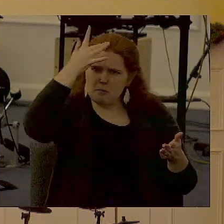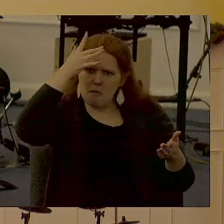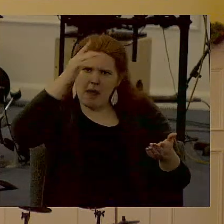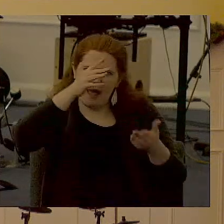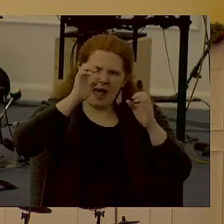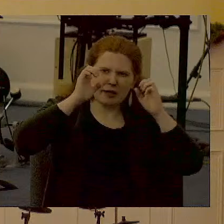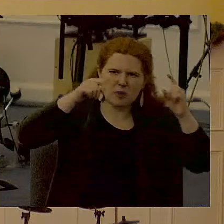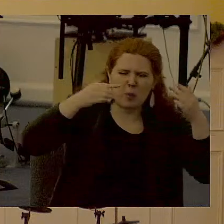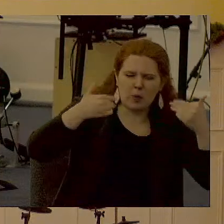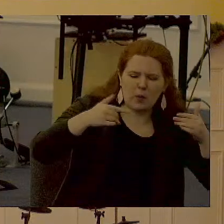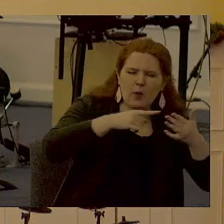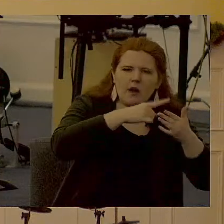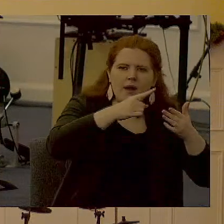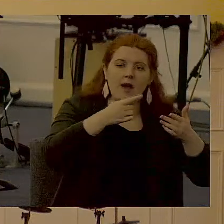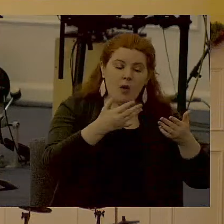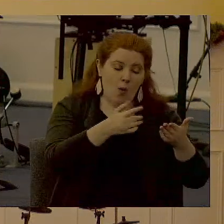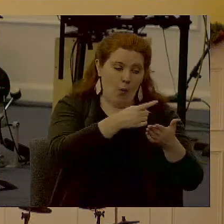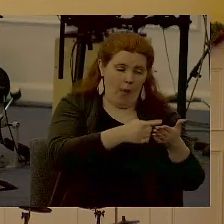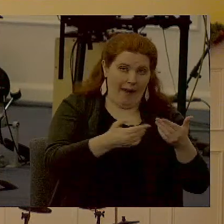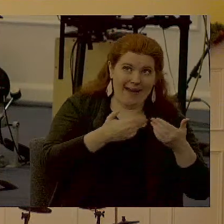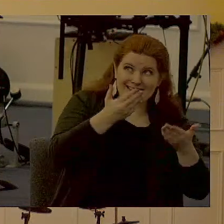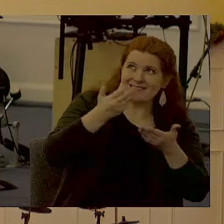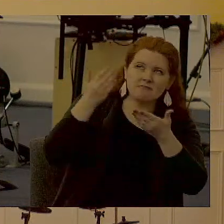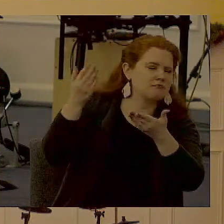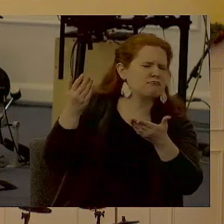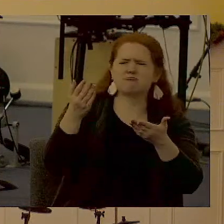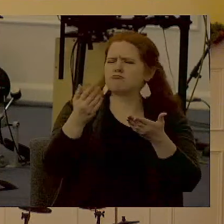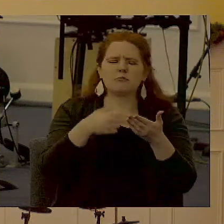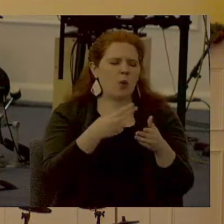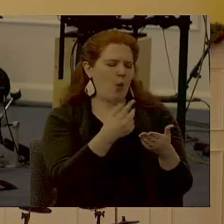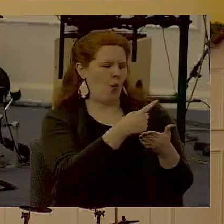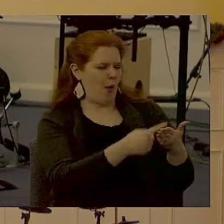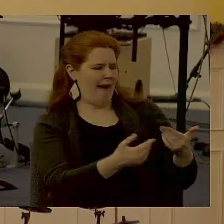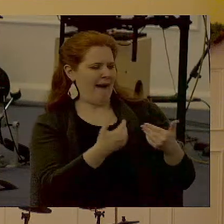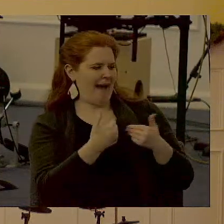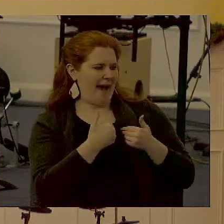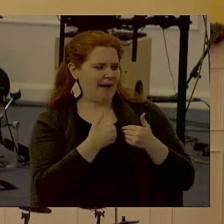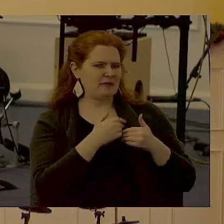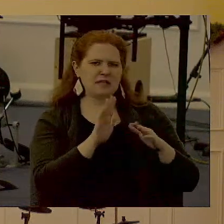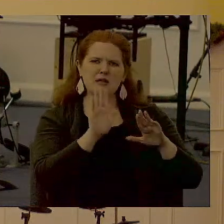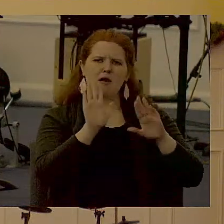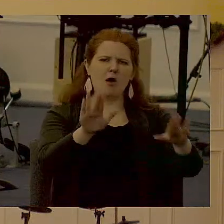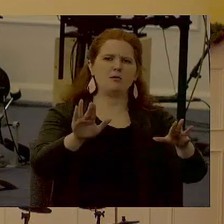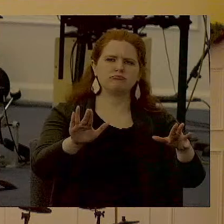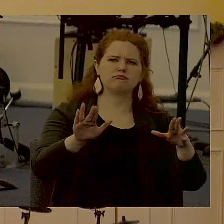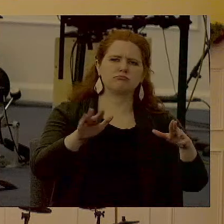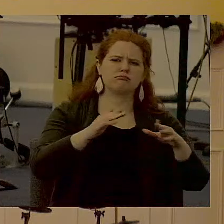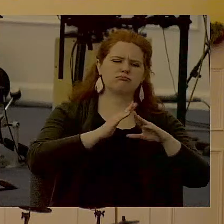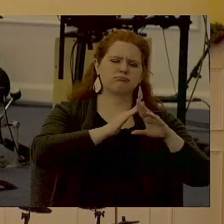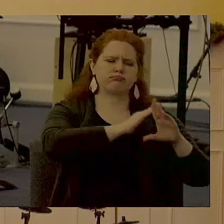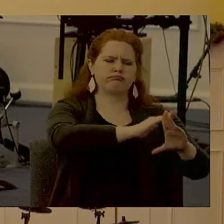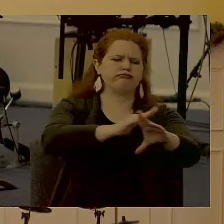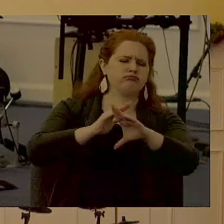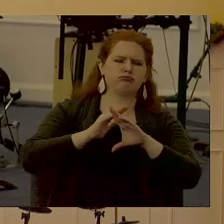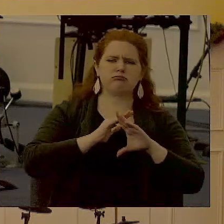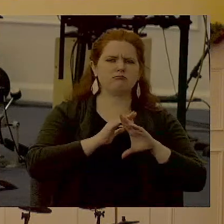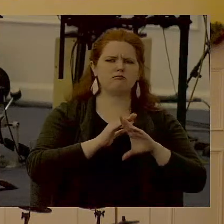it to God, he uses what he has to put obstacles up to